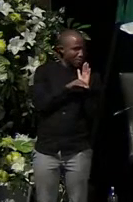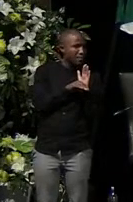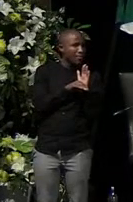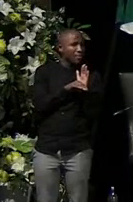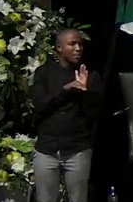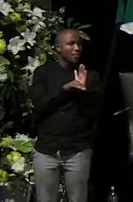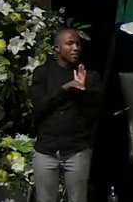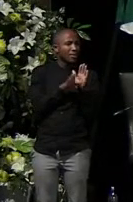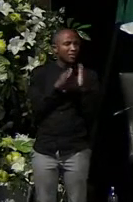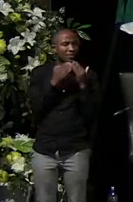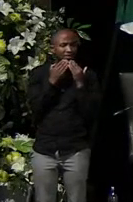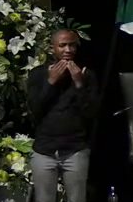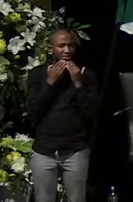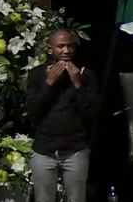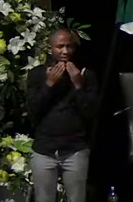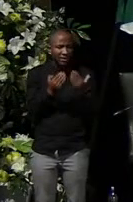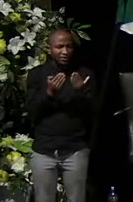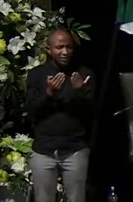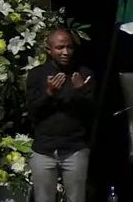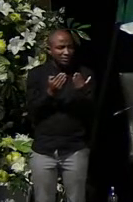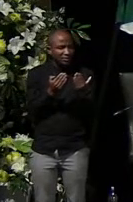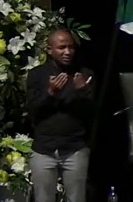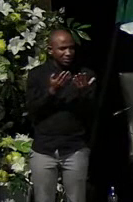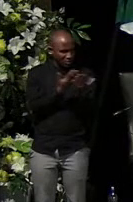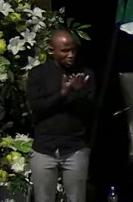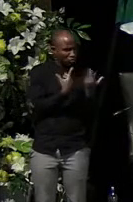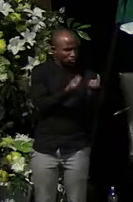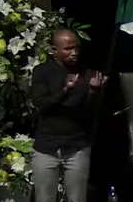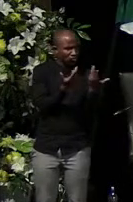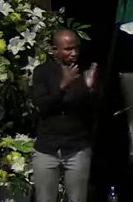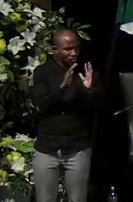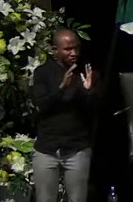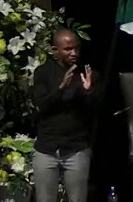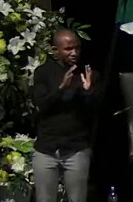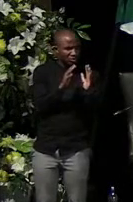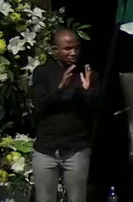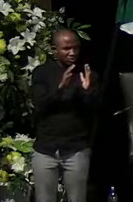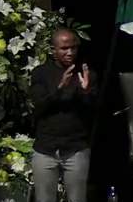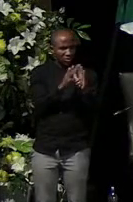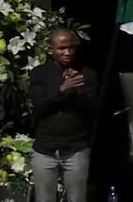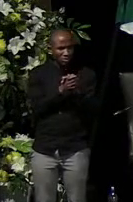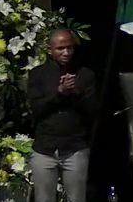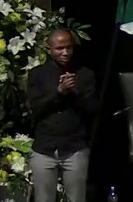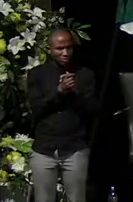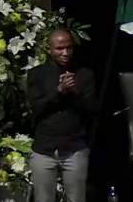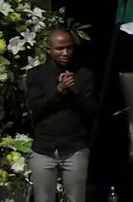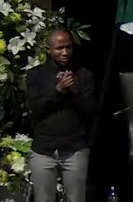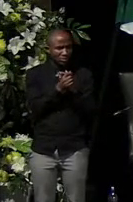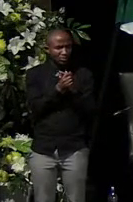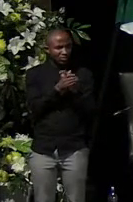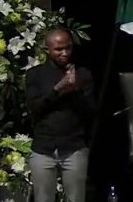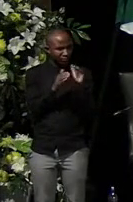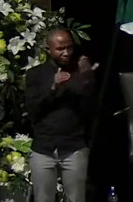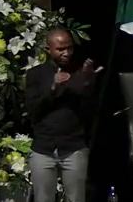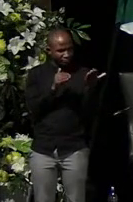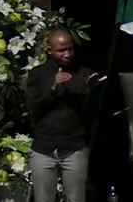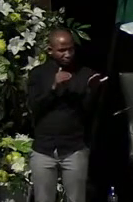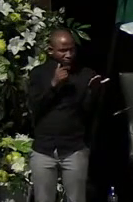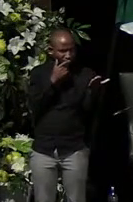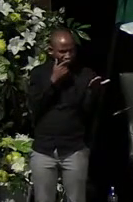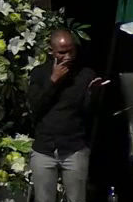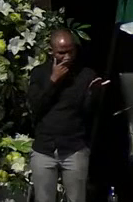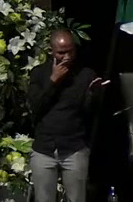and we depart there is a question here say or maybe give him give it to him so